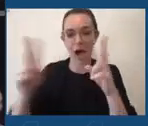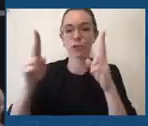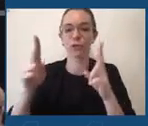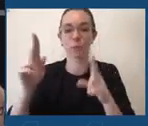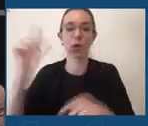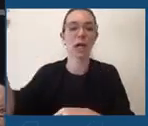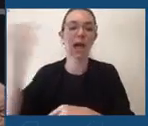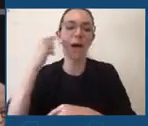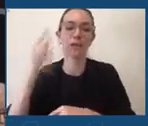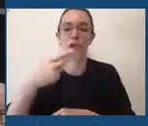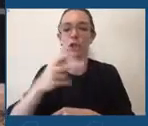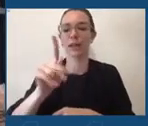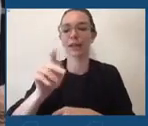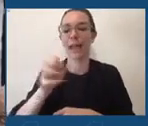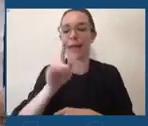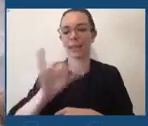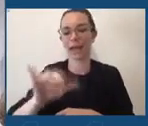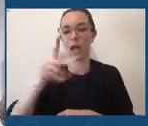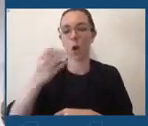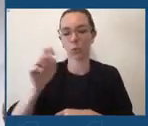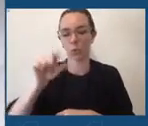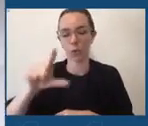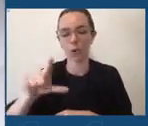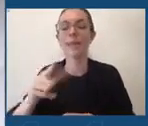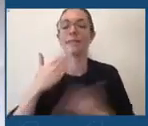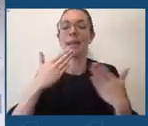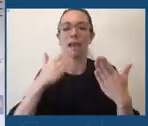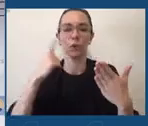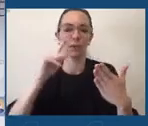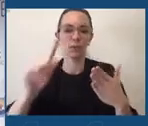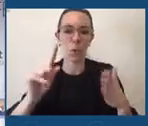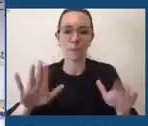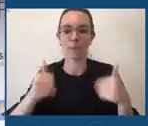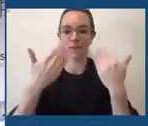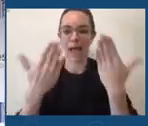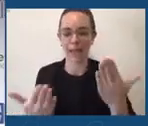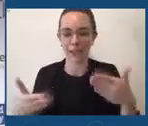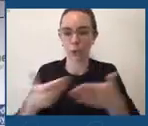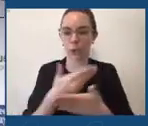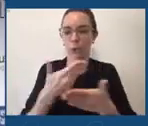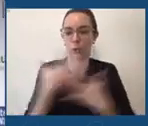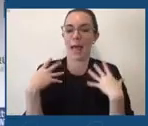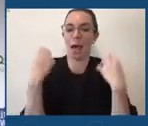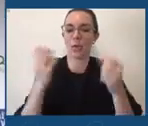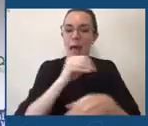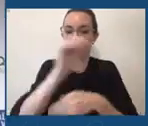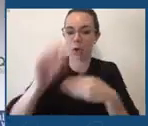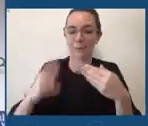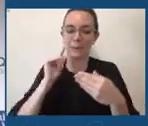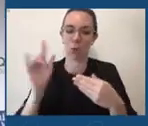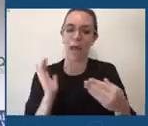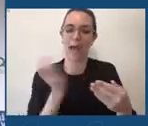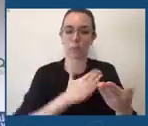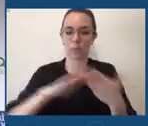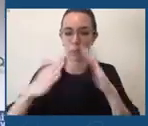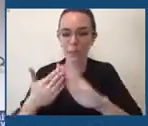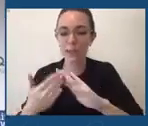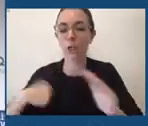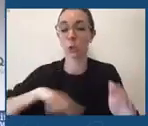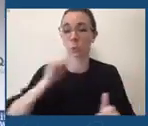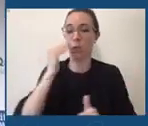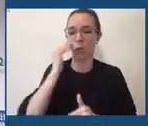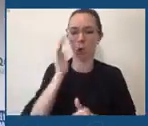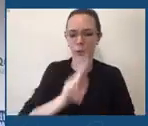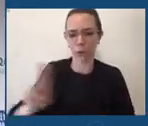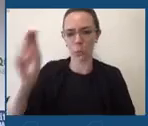to help improve health outcomes in New York's underserved communities. We thank you for your leadership. And we know as a nation, we are facing challenging